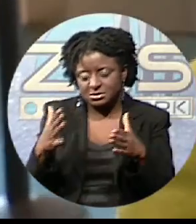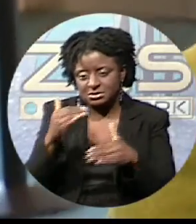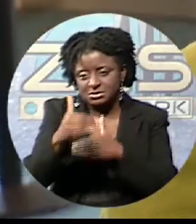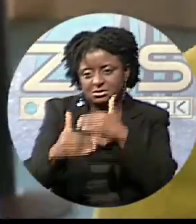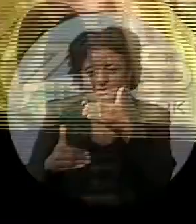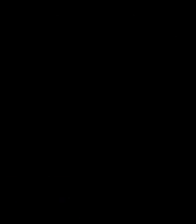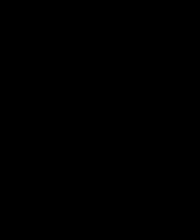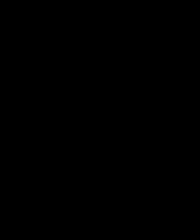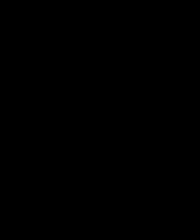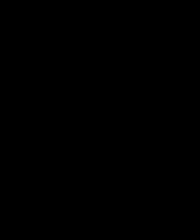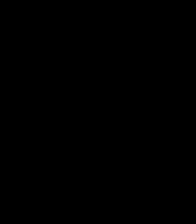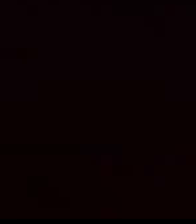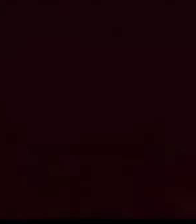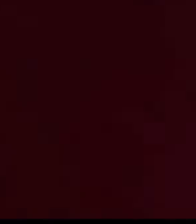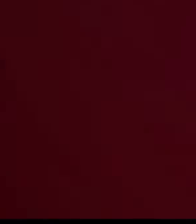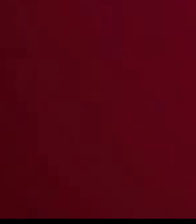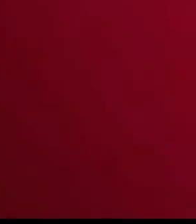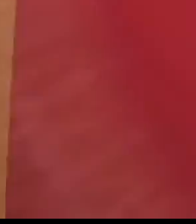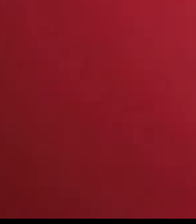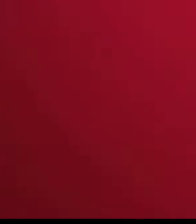people.